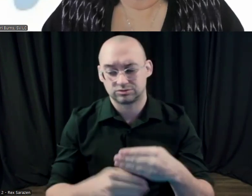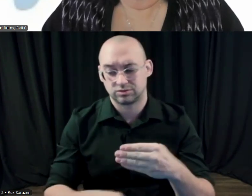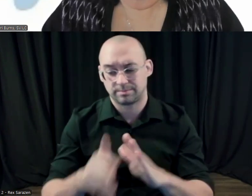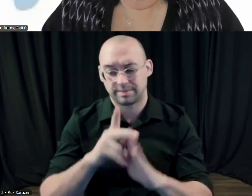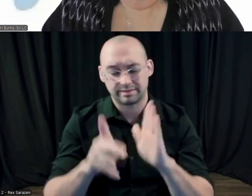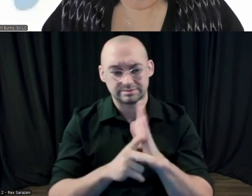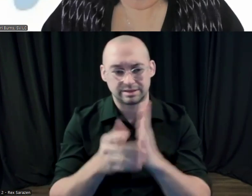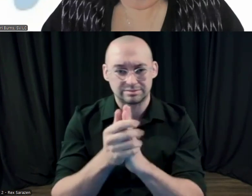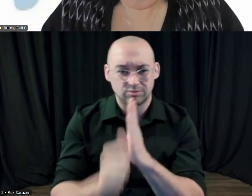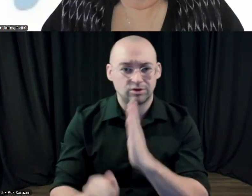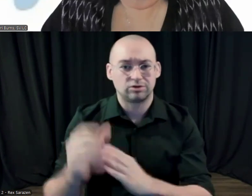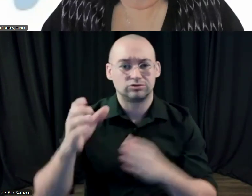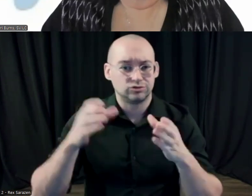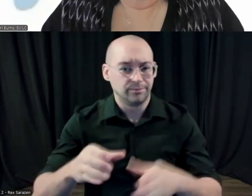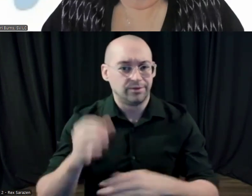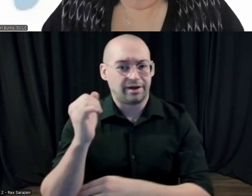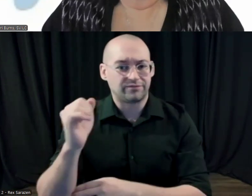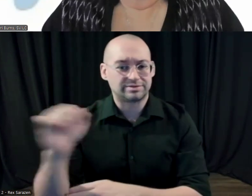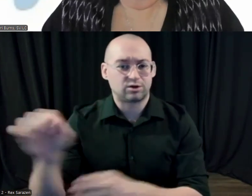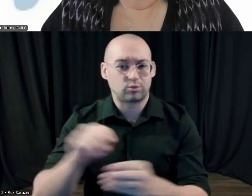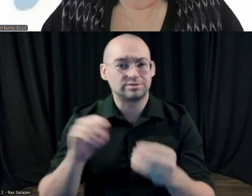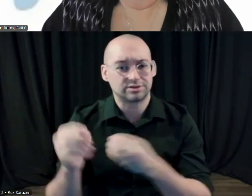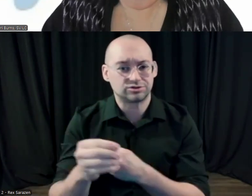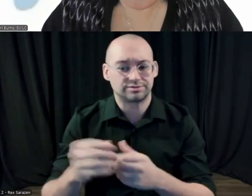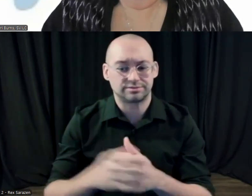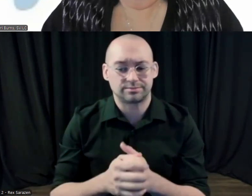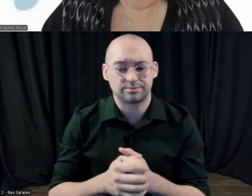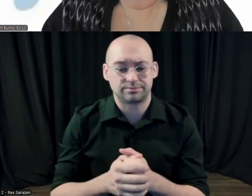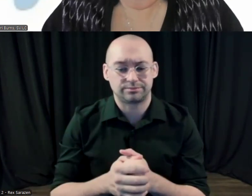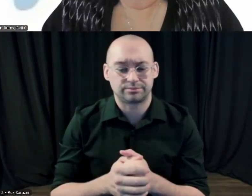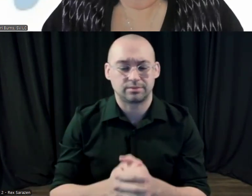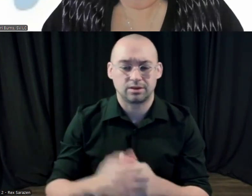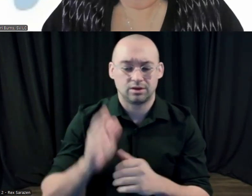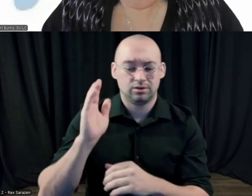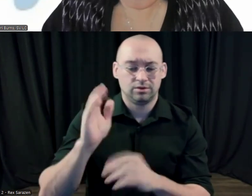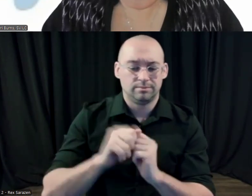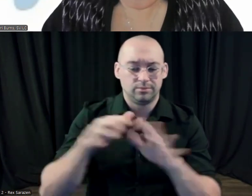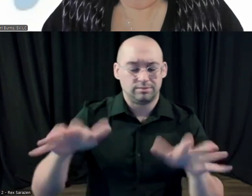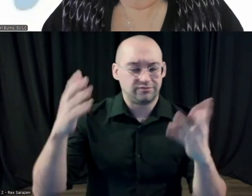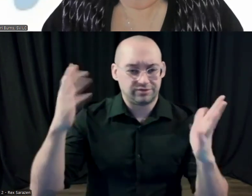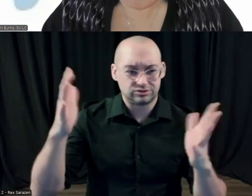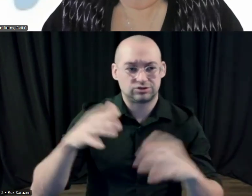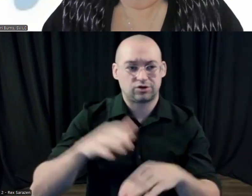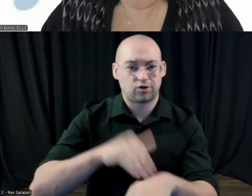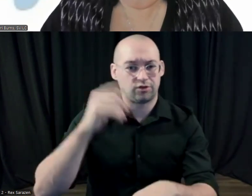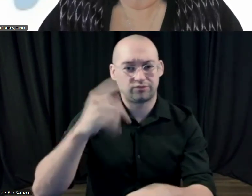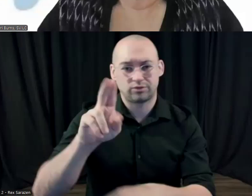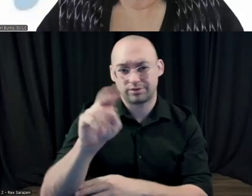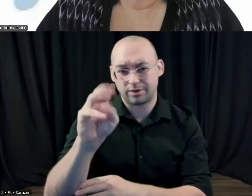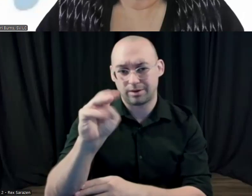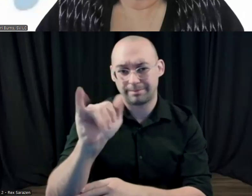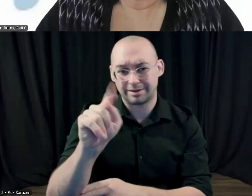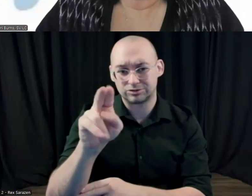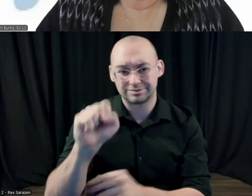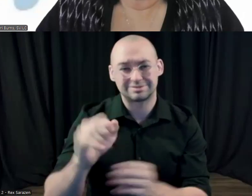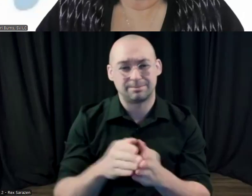and our consumer advocacy organizations. So we've put out that call for nominations. We've sent it out very broadly.